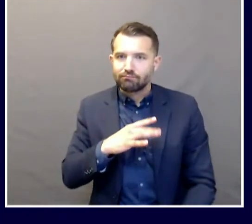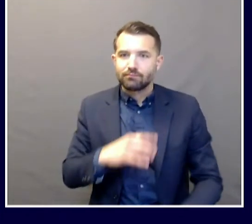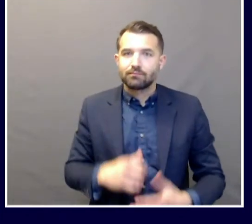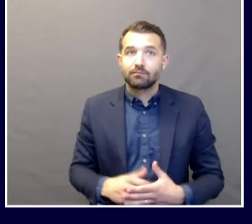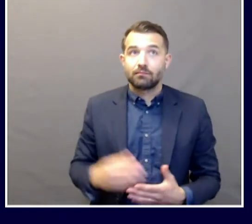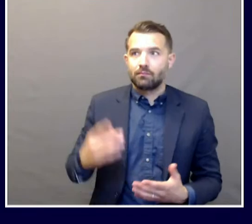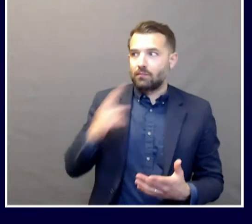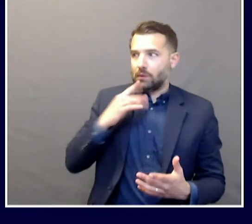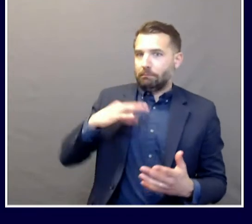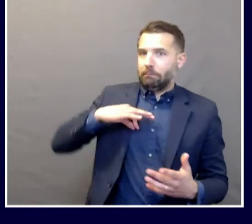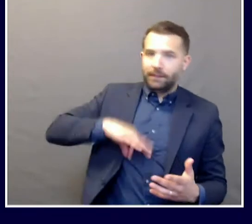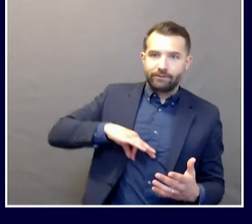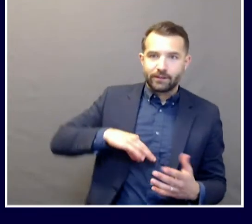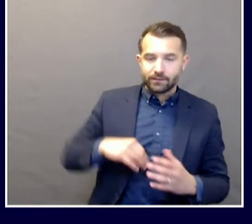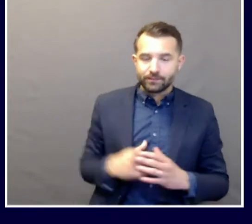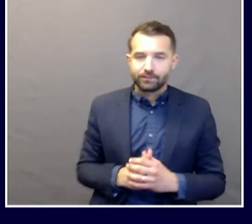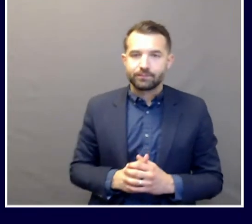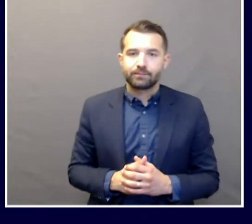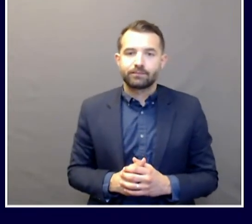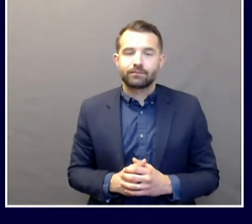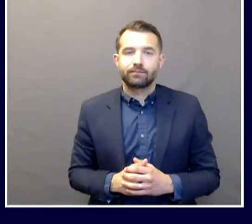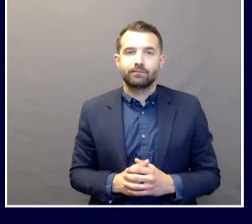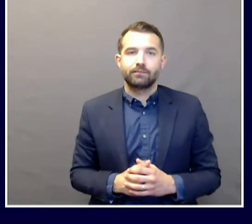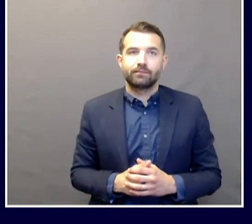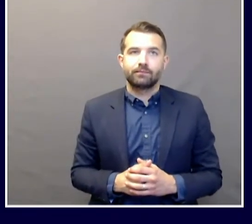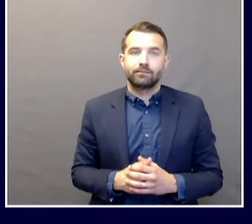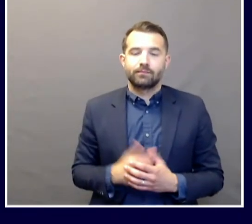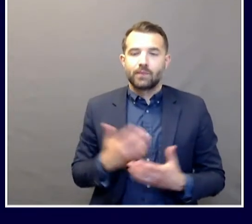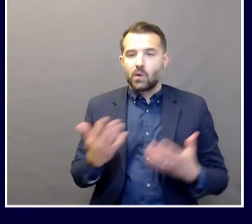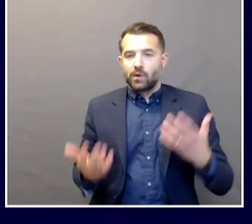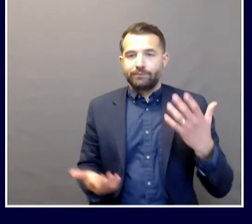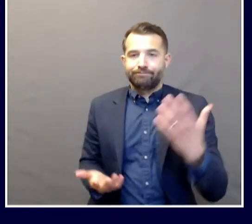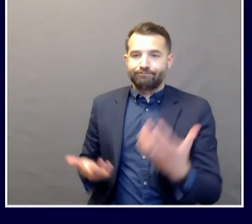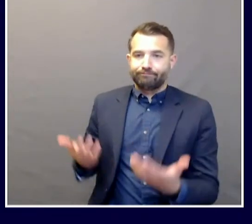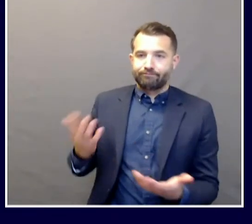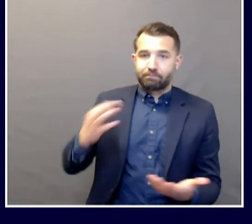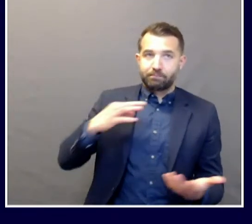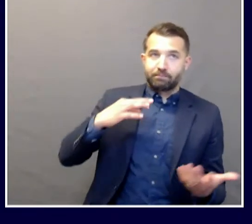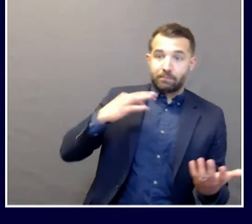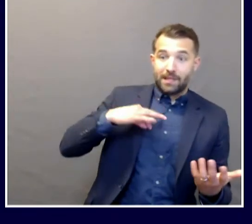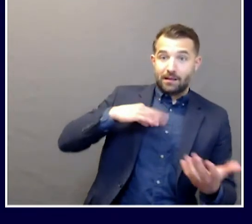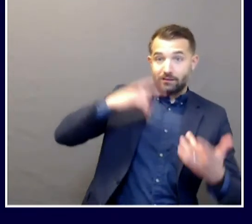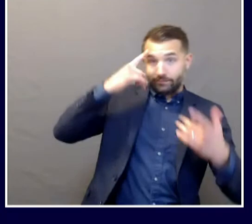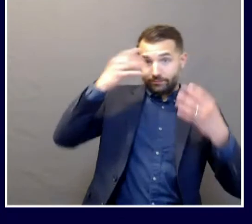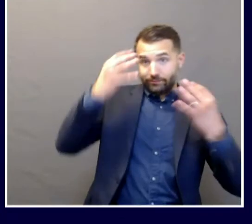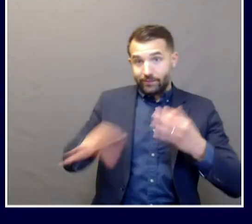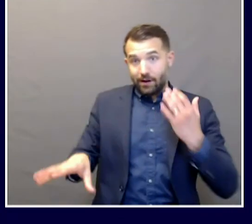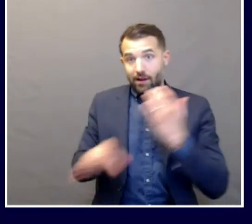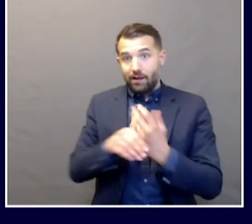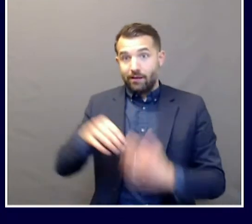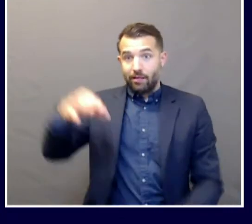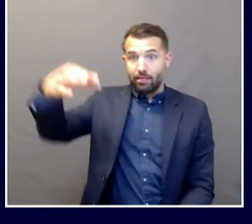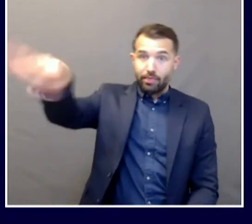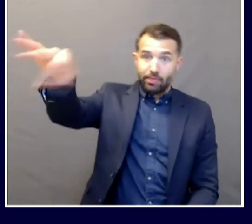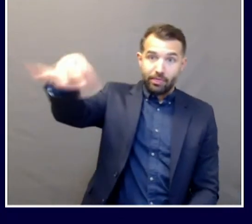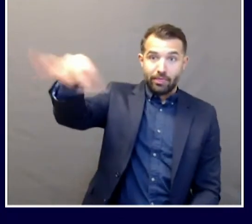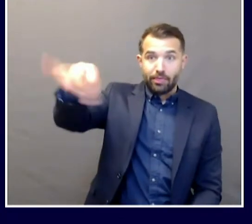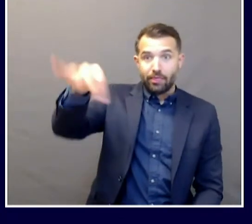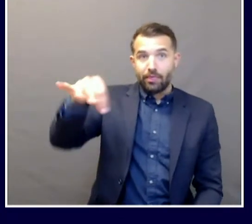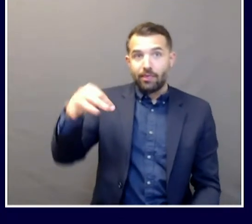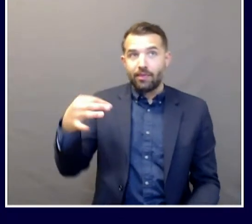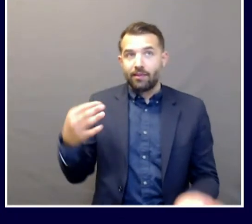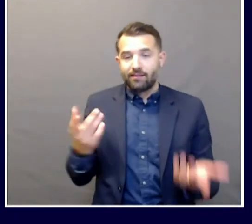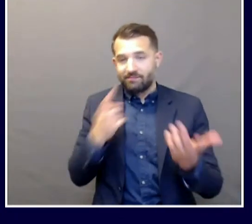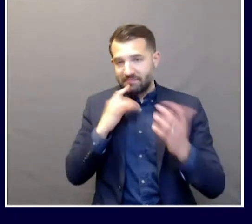merits, but we're also, and no final decisions on the other incentives as of right now. Great. And my